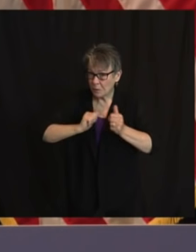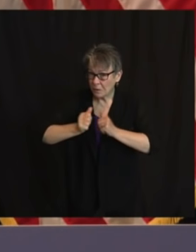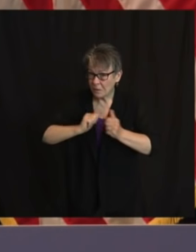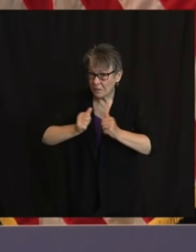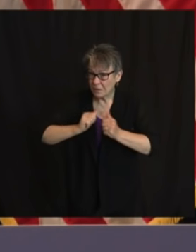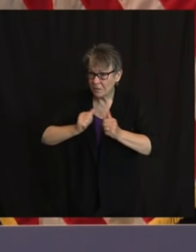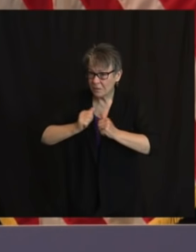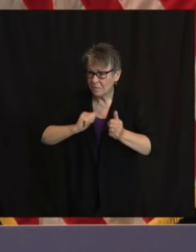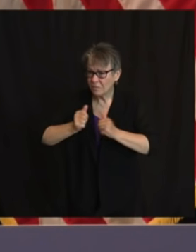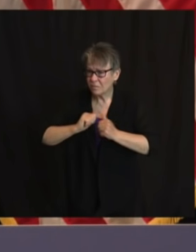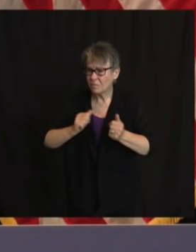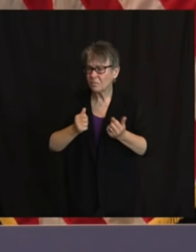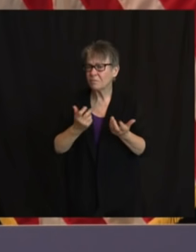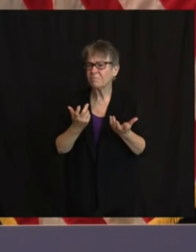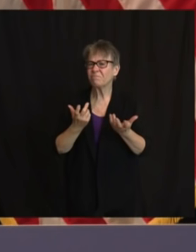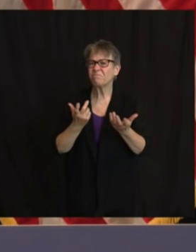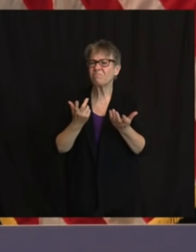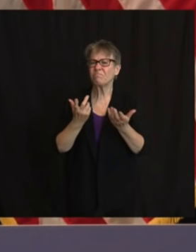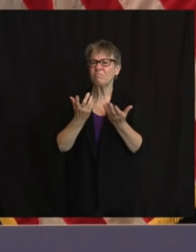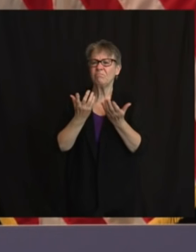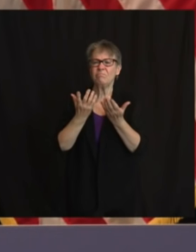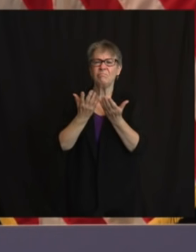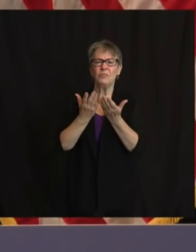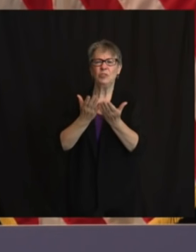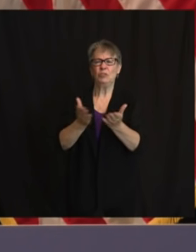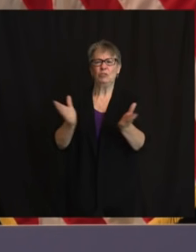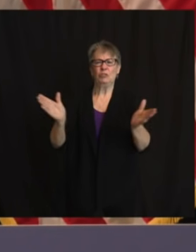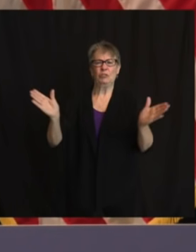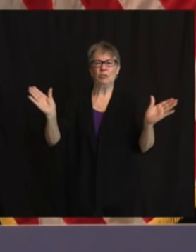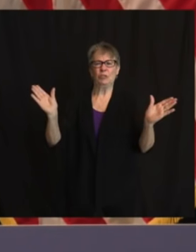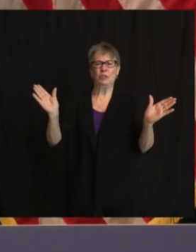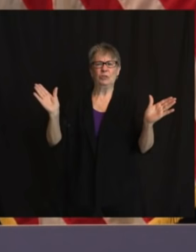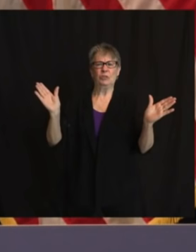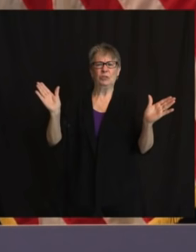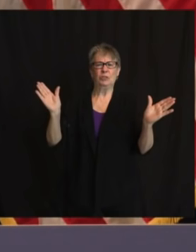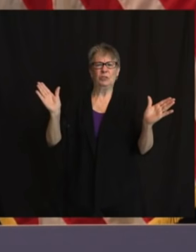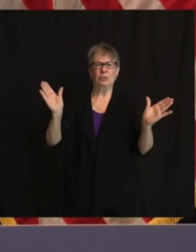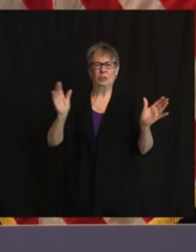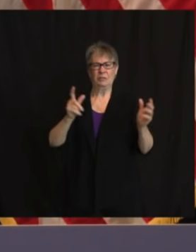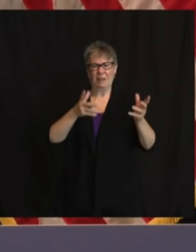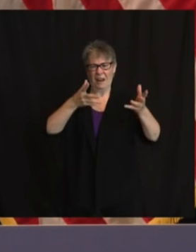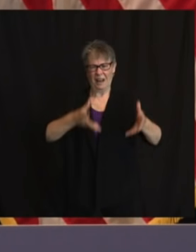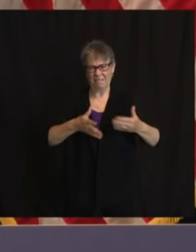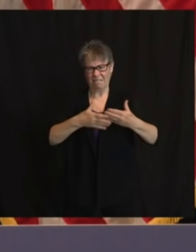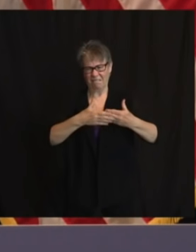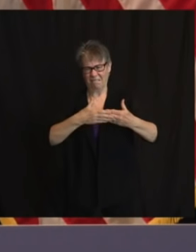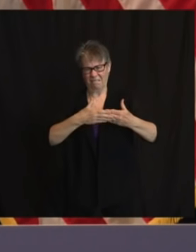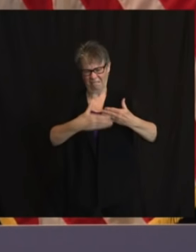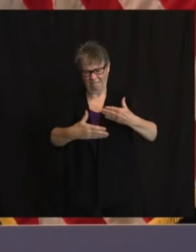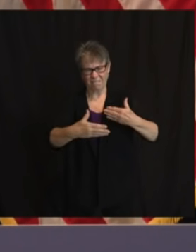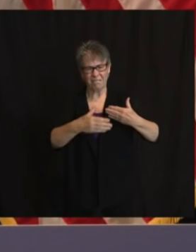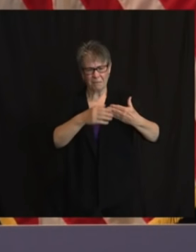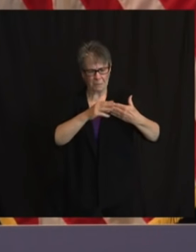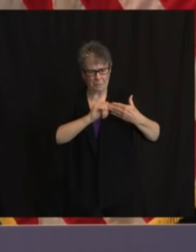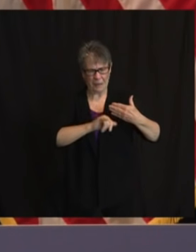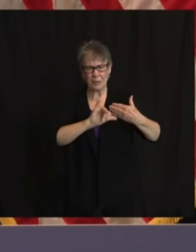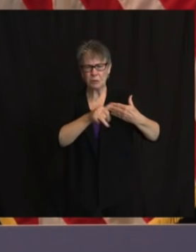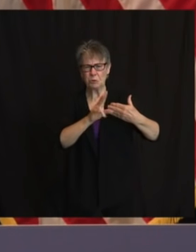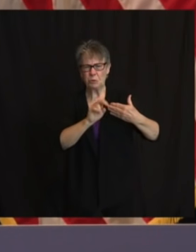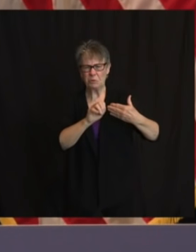more broadly. You've got a balance of the school year beyond May 15th of what looks like about 5 weeks for most schools, I think,